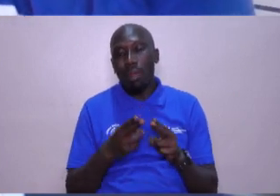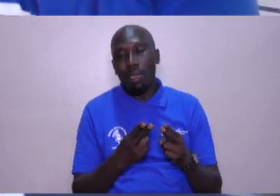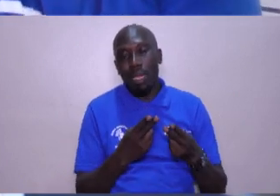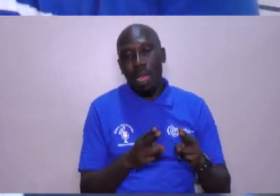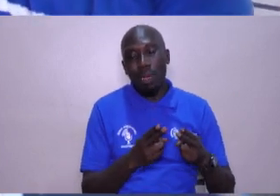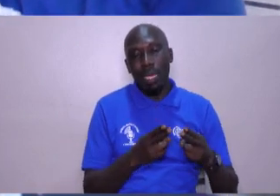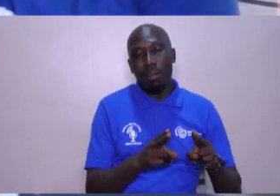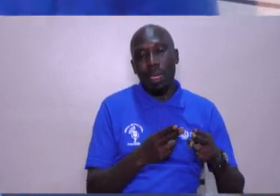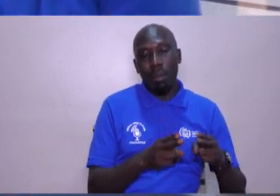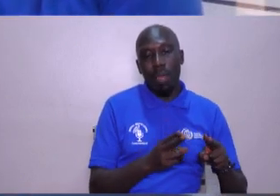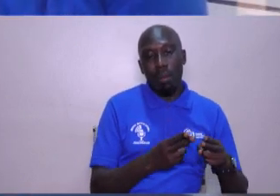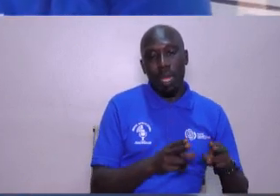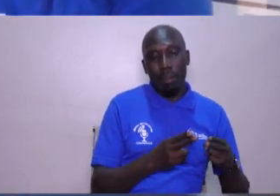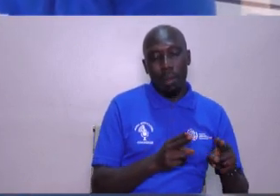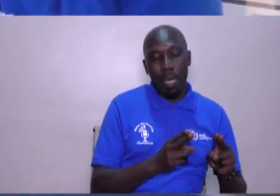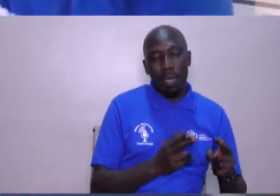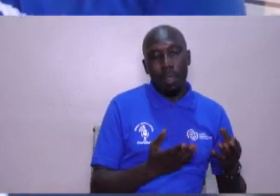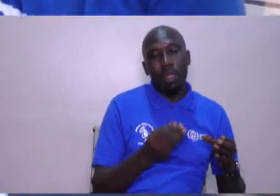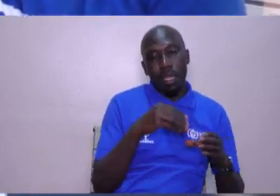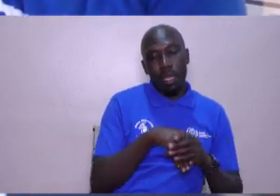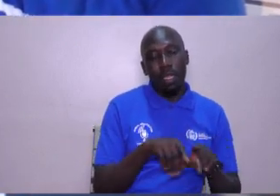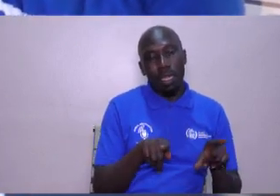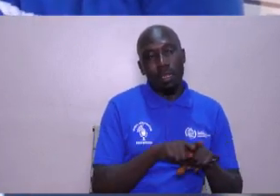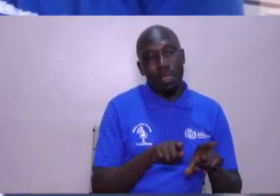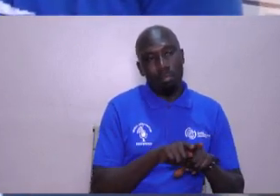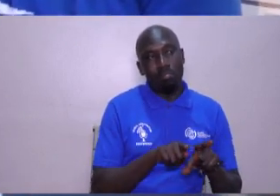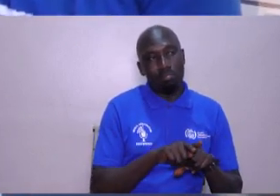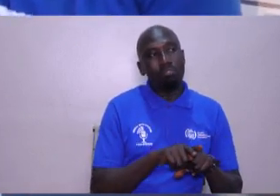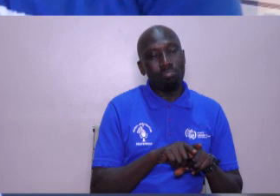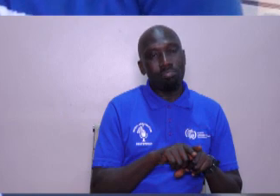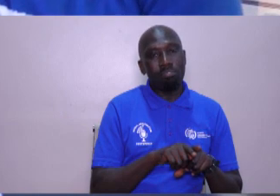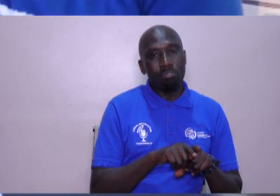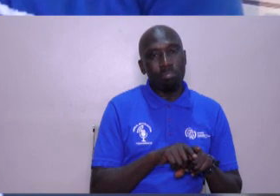Whatever will be playing in that frame.